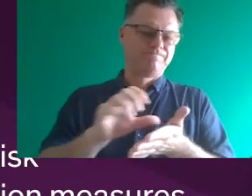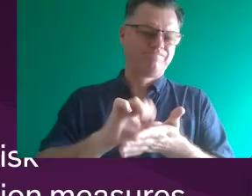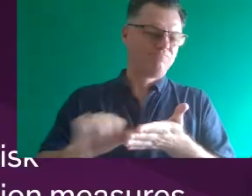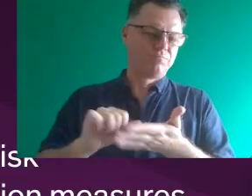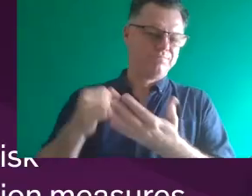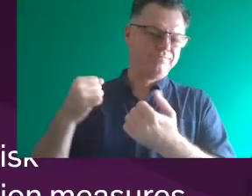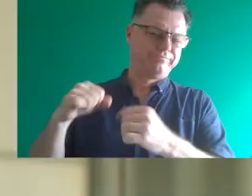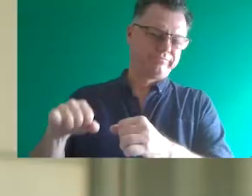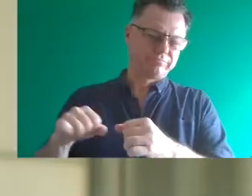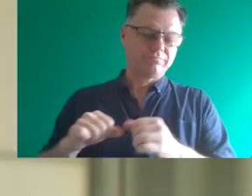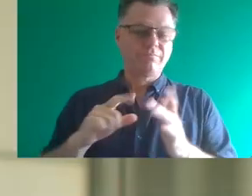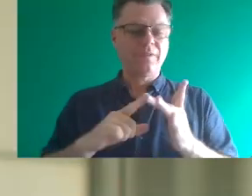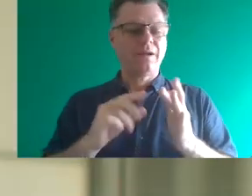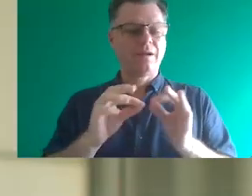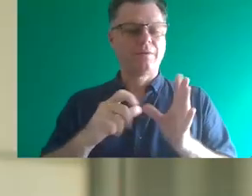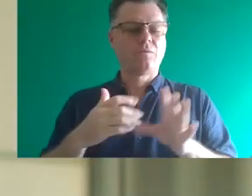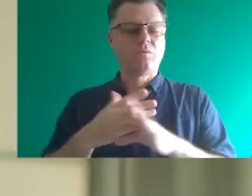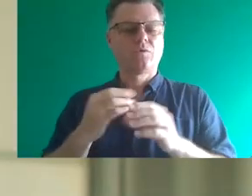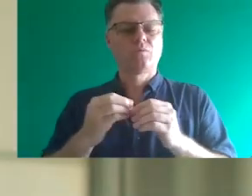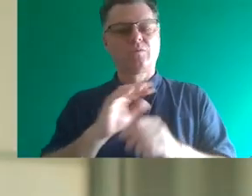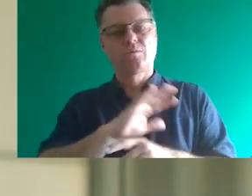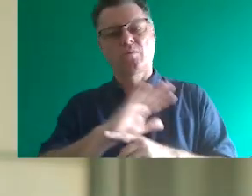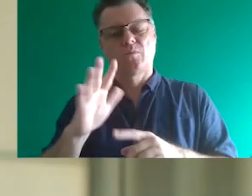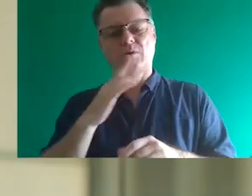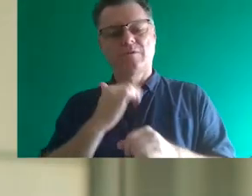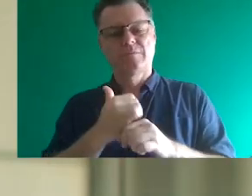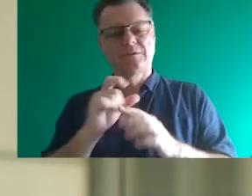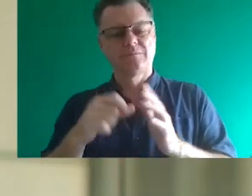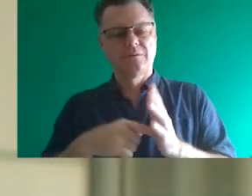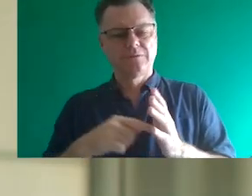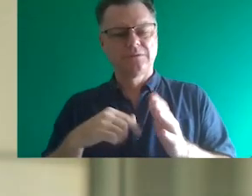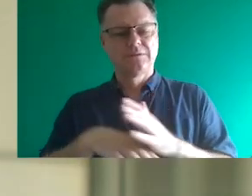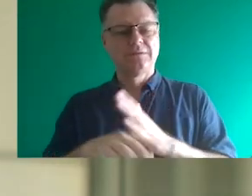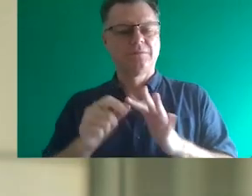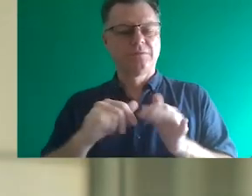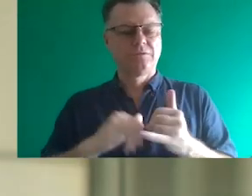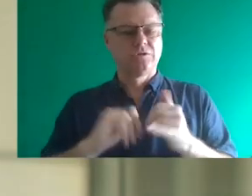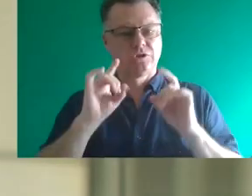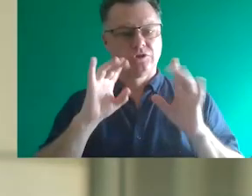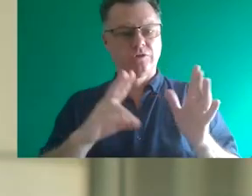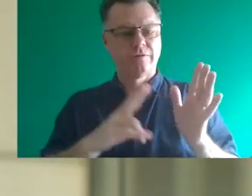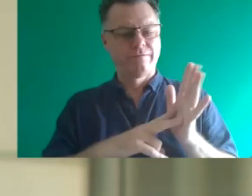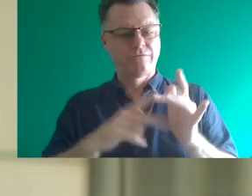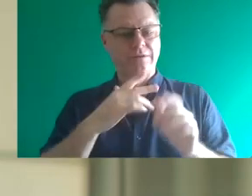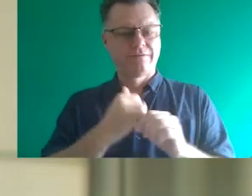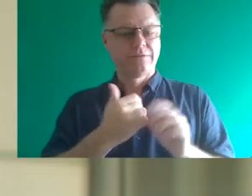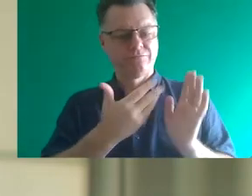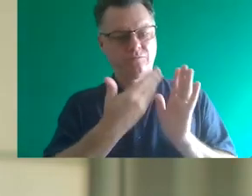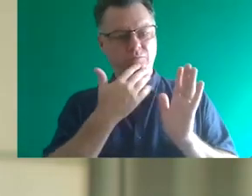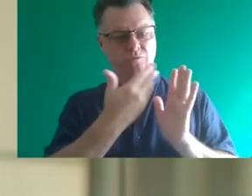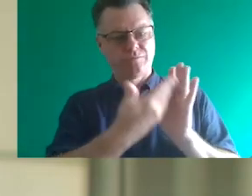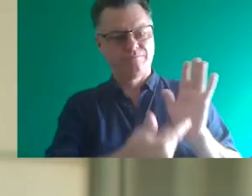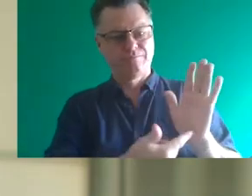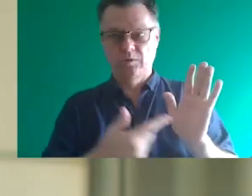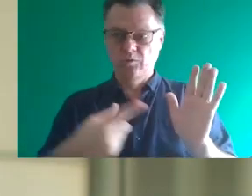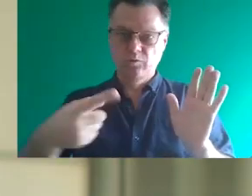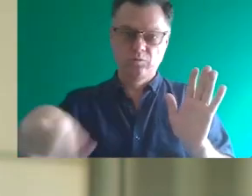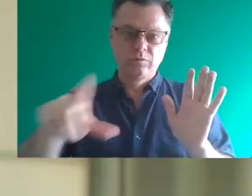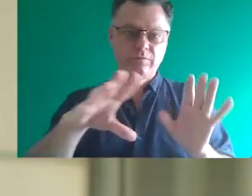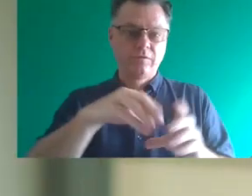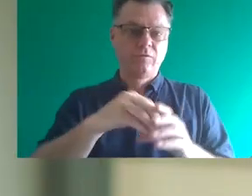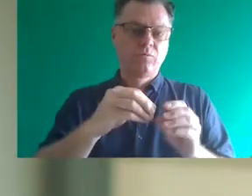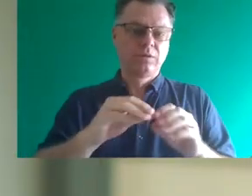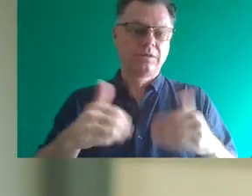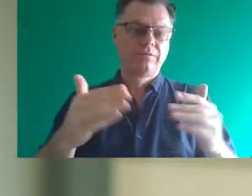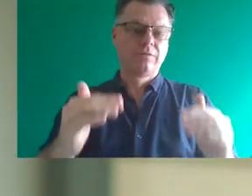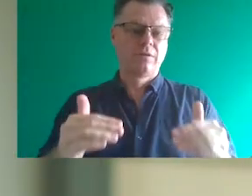ethical practices. IBAC will continue to work with organisations across the public sector to raise awareness of the risks highlighted in this